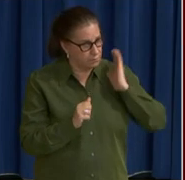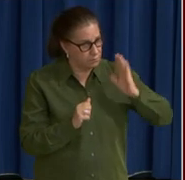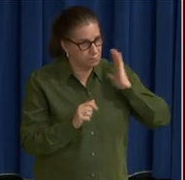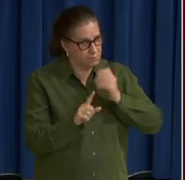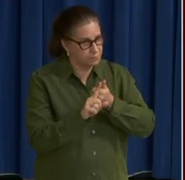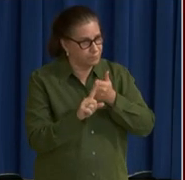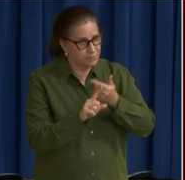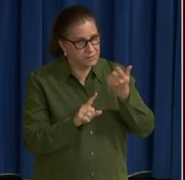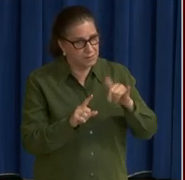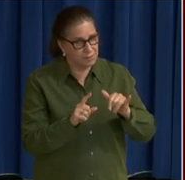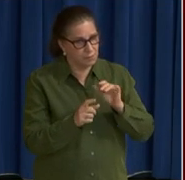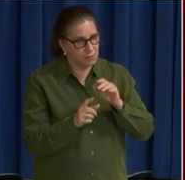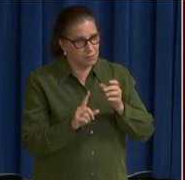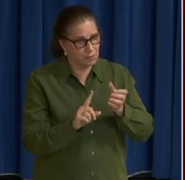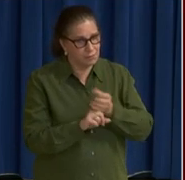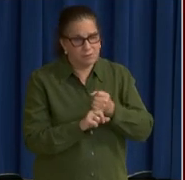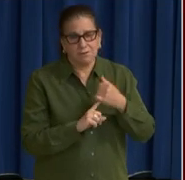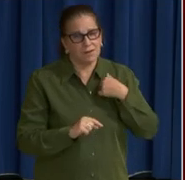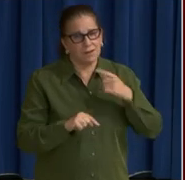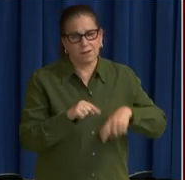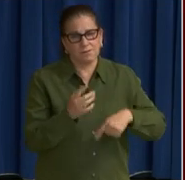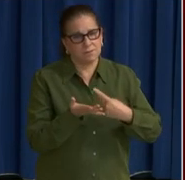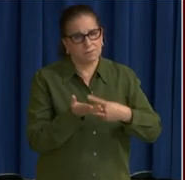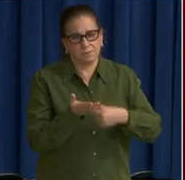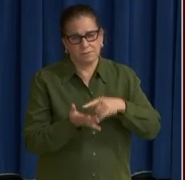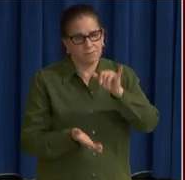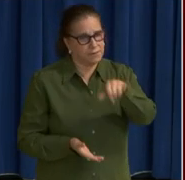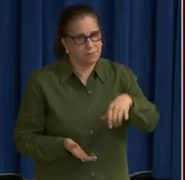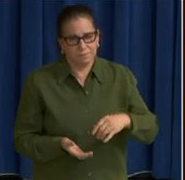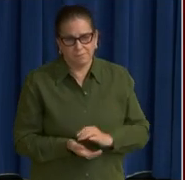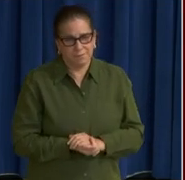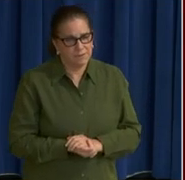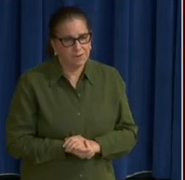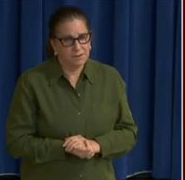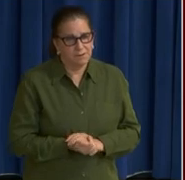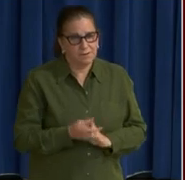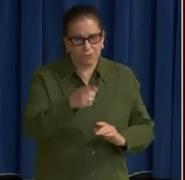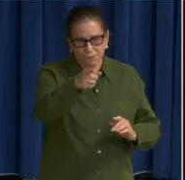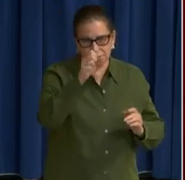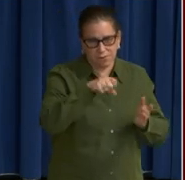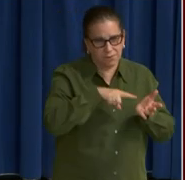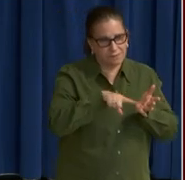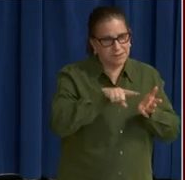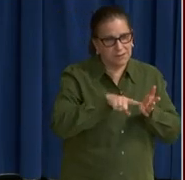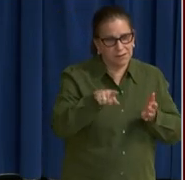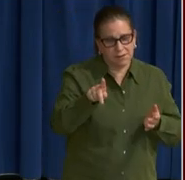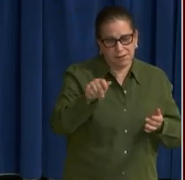I'm not going to get into that detail, Sam, but I'm sure you can get that information.